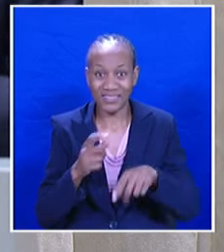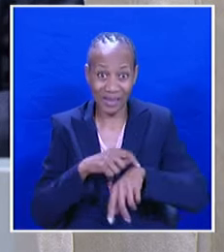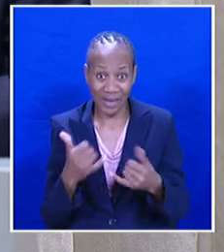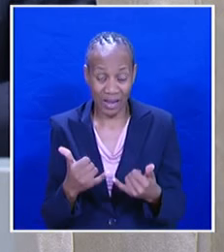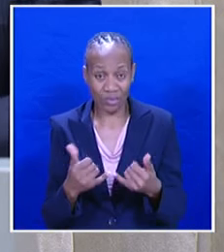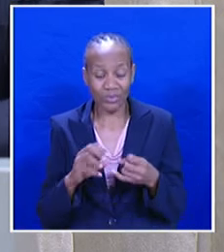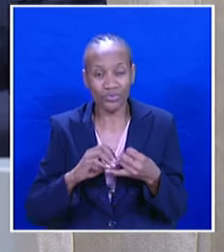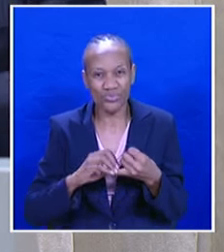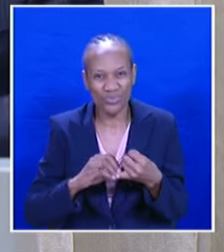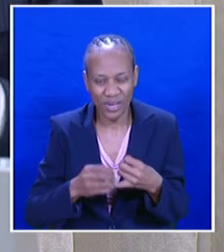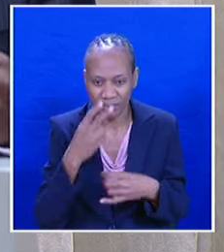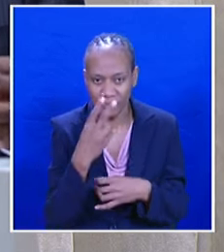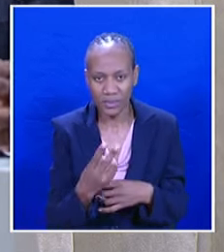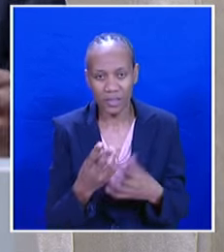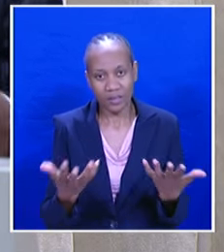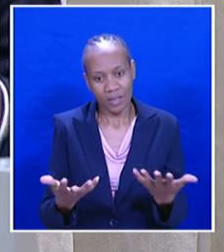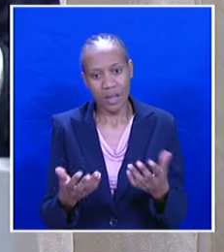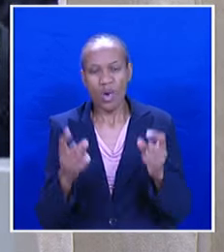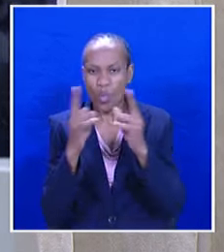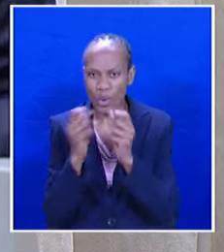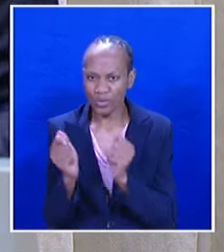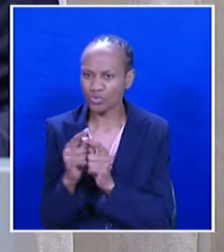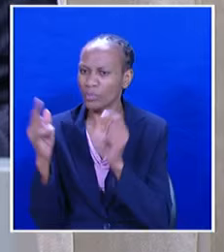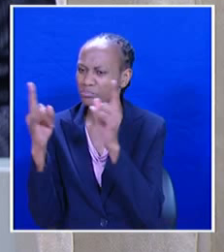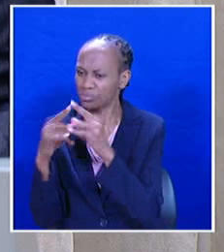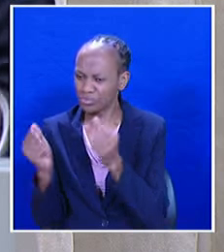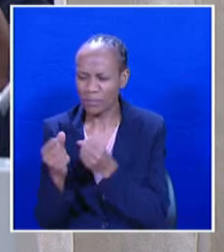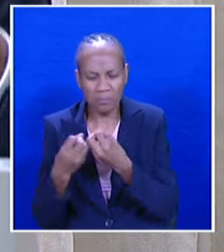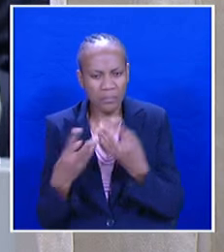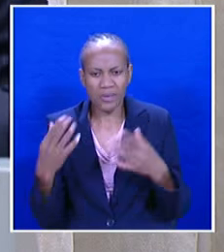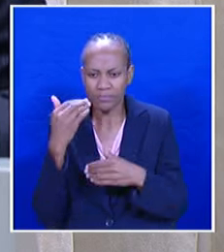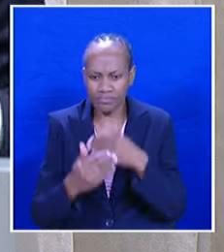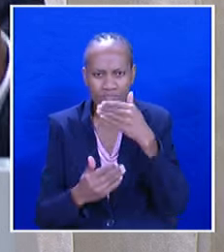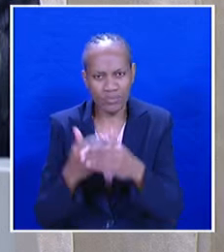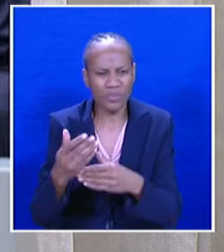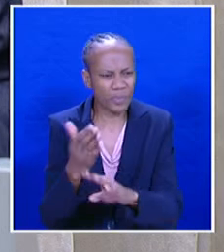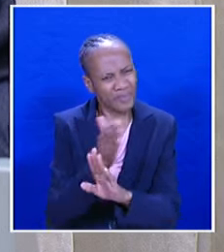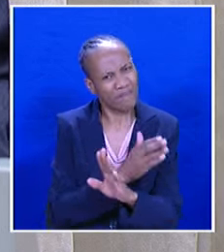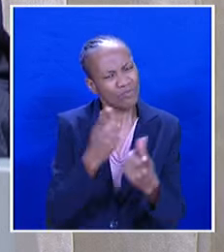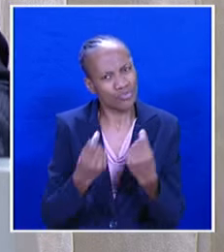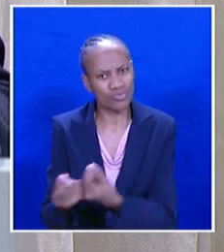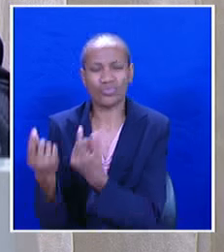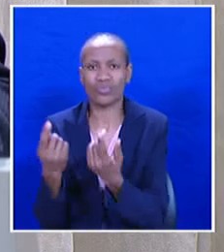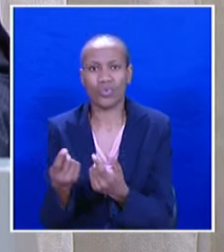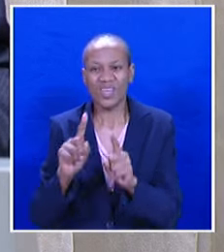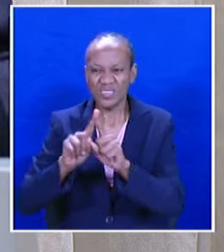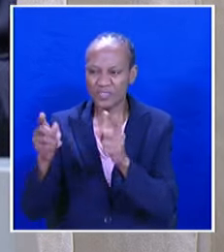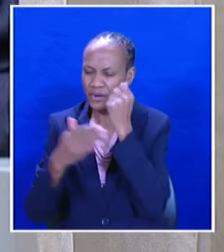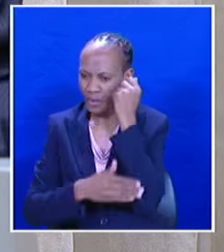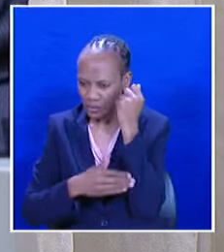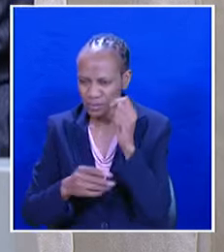pre-tender workshops that have been ongoing, involving a number of parties,